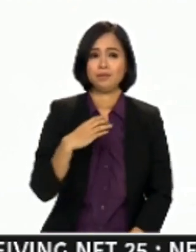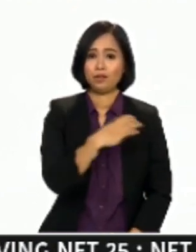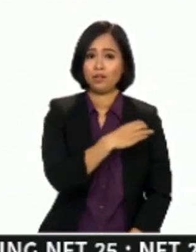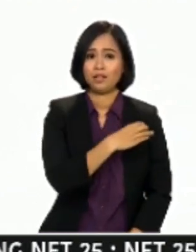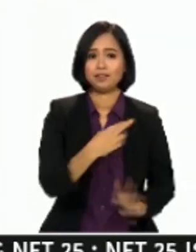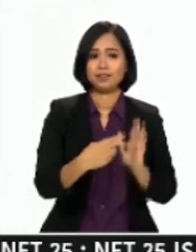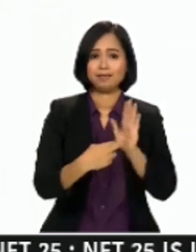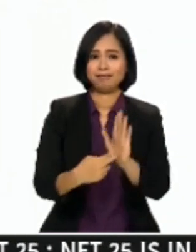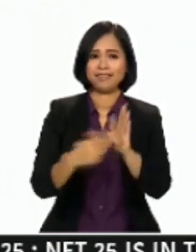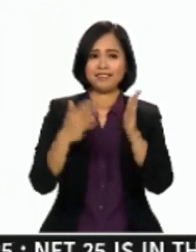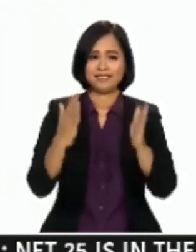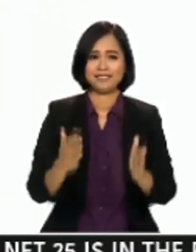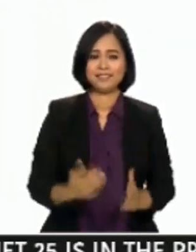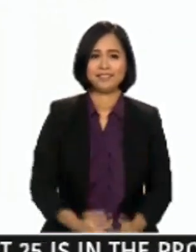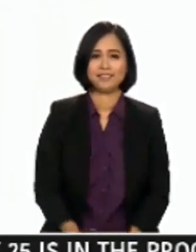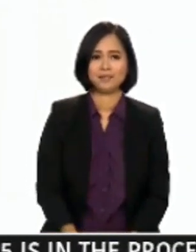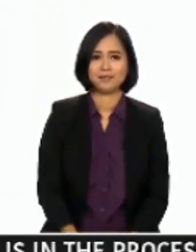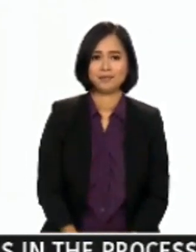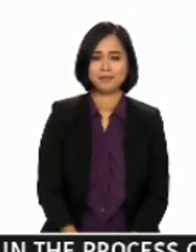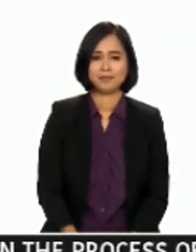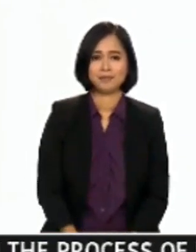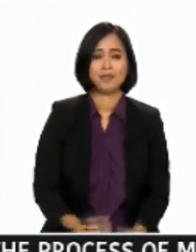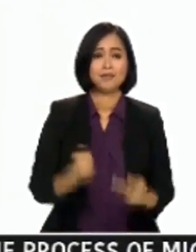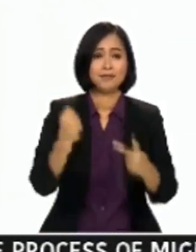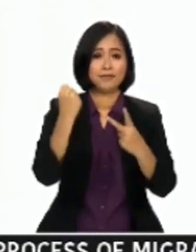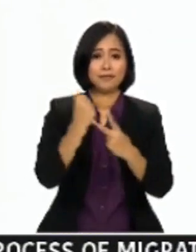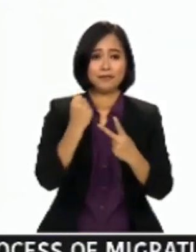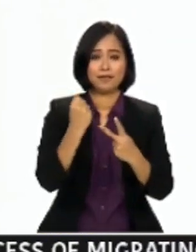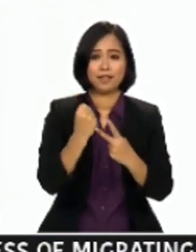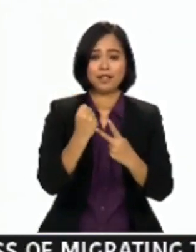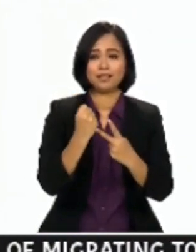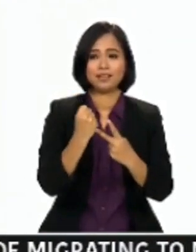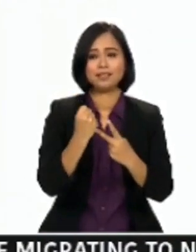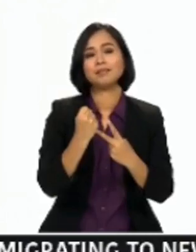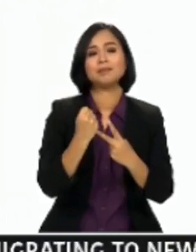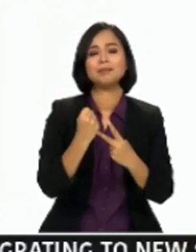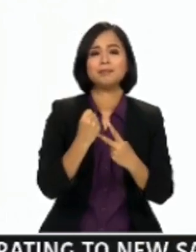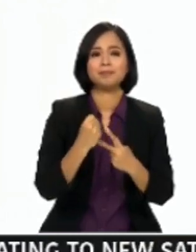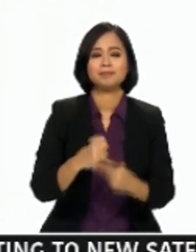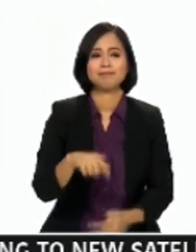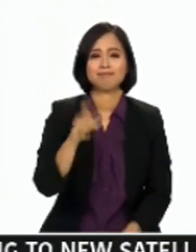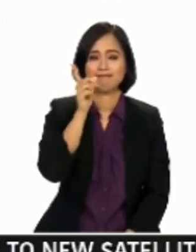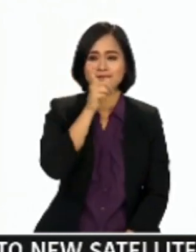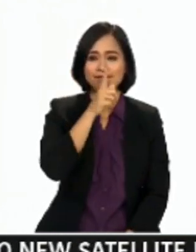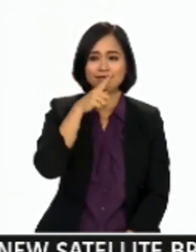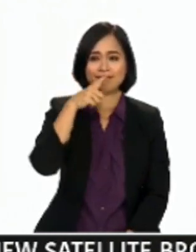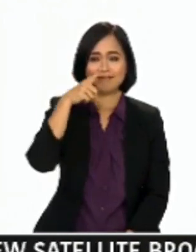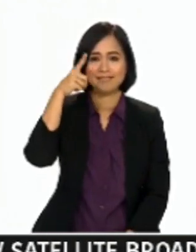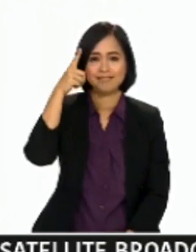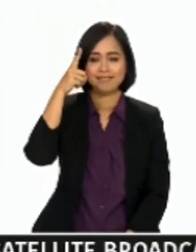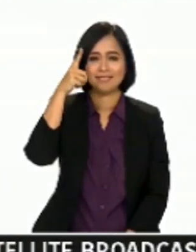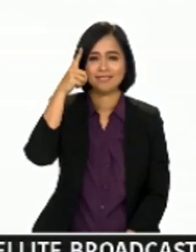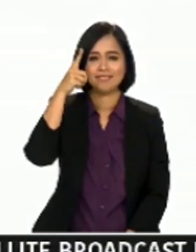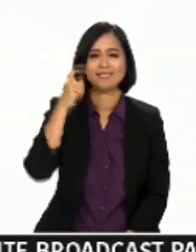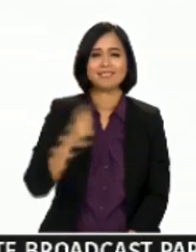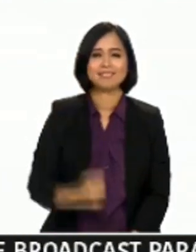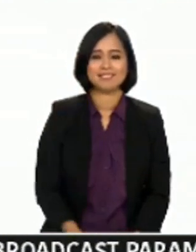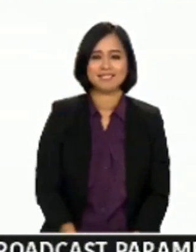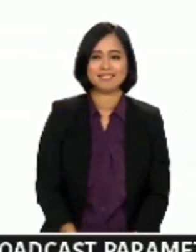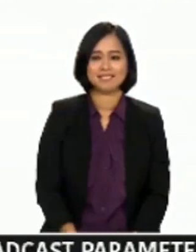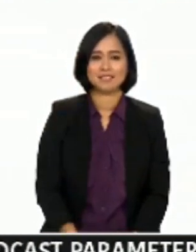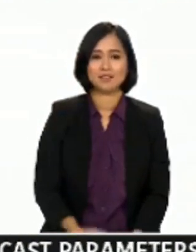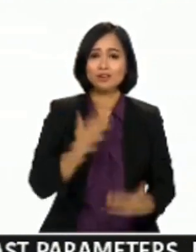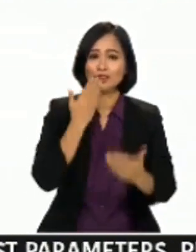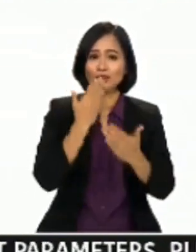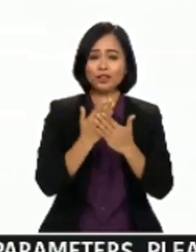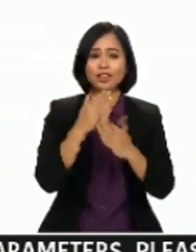Representatives, Vice President Maria Leonor Robredo, magandang